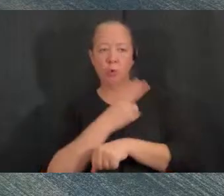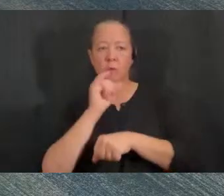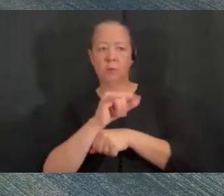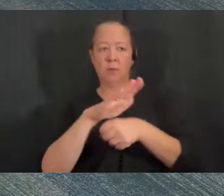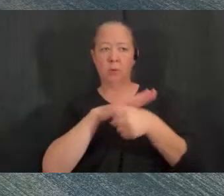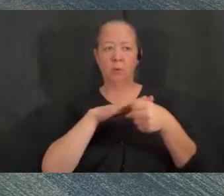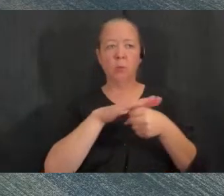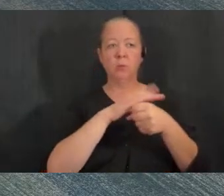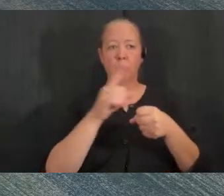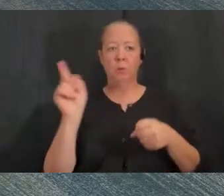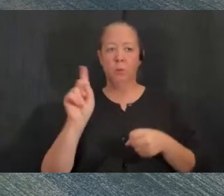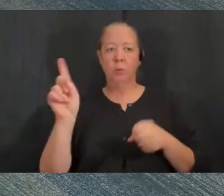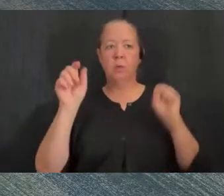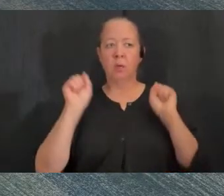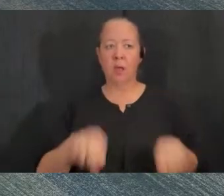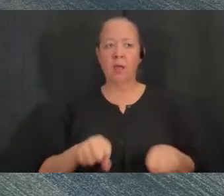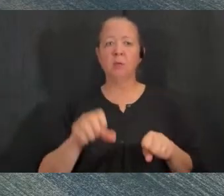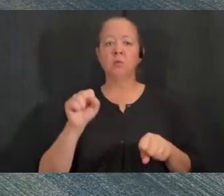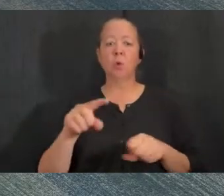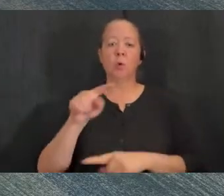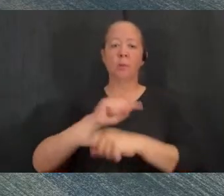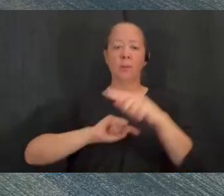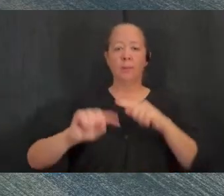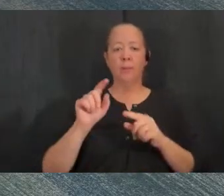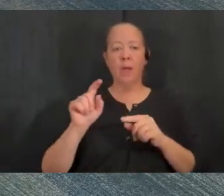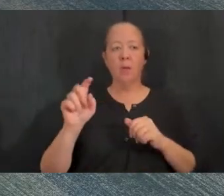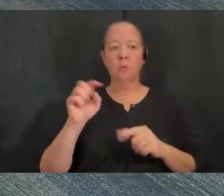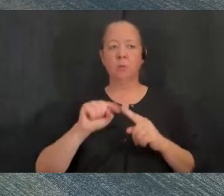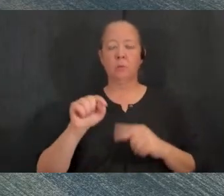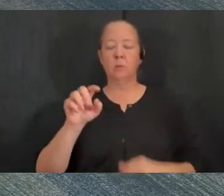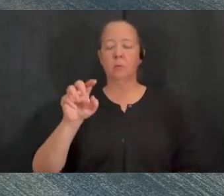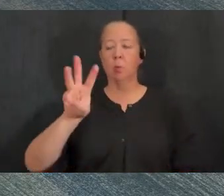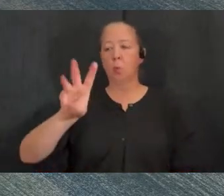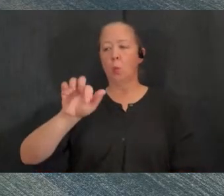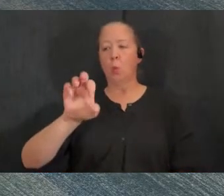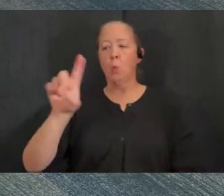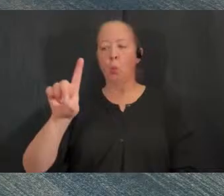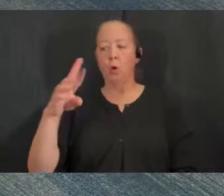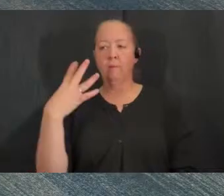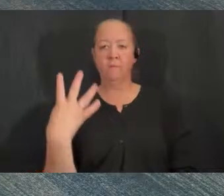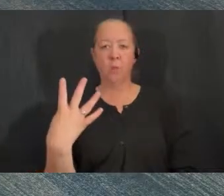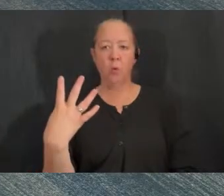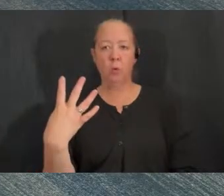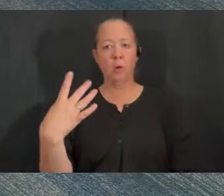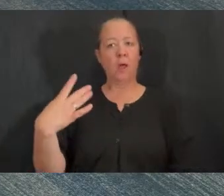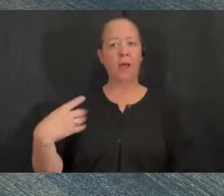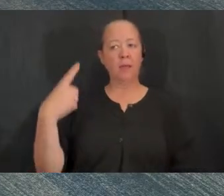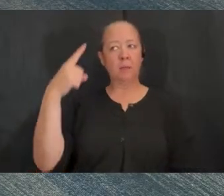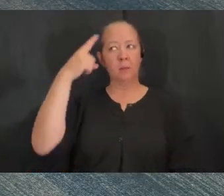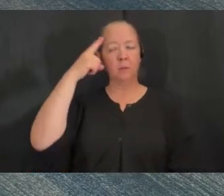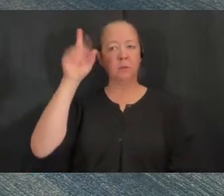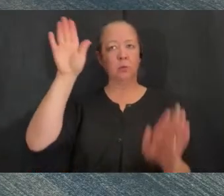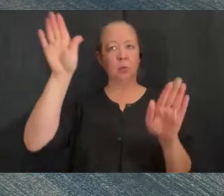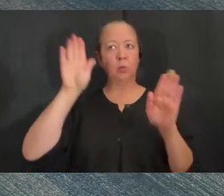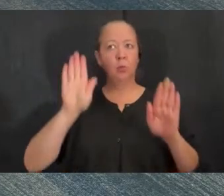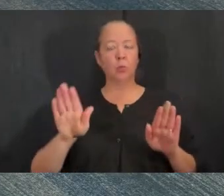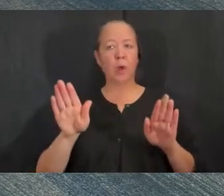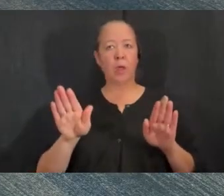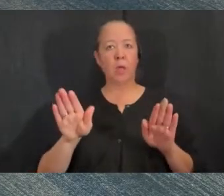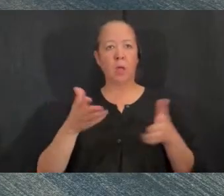Fourth Ward, I would suggest this is a great way for the community there to look at the environmental projects